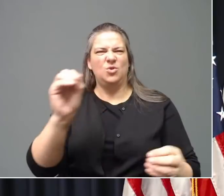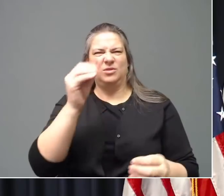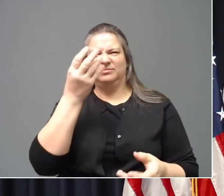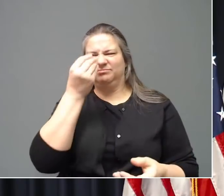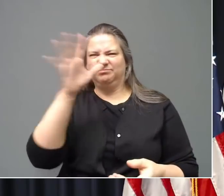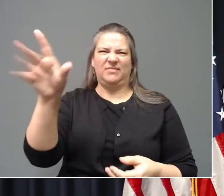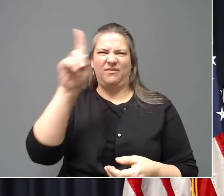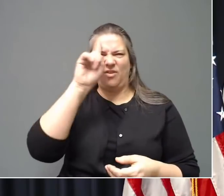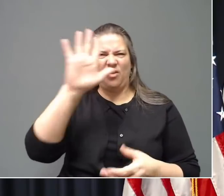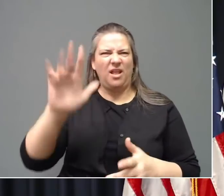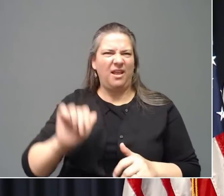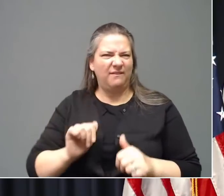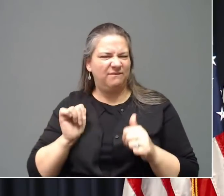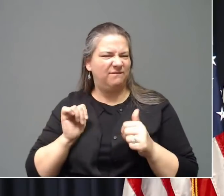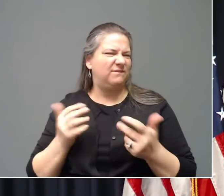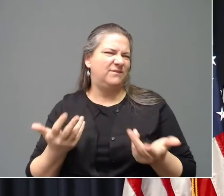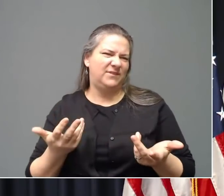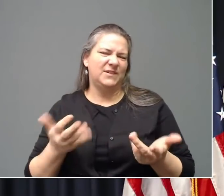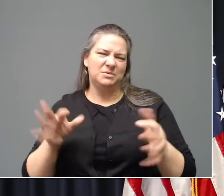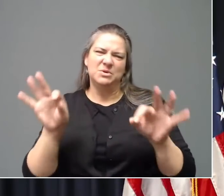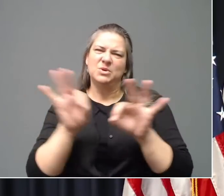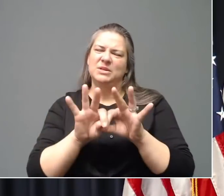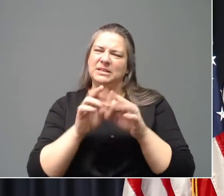are also reporting